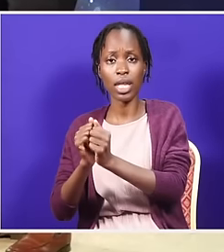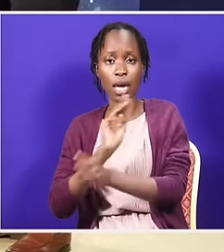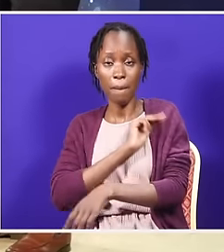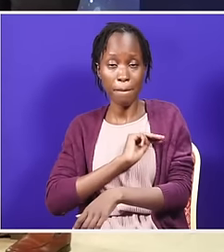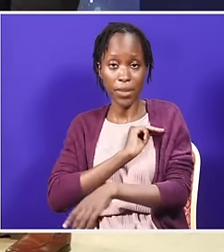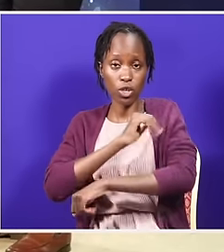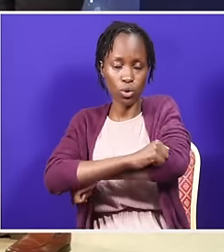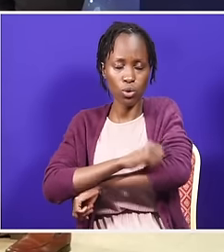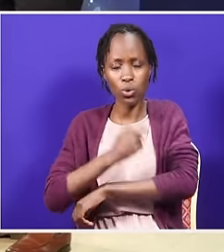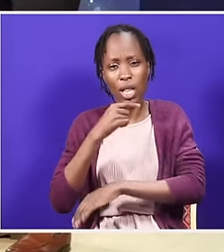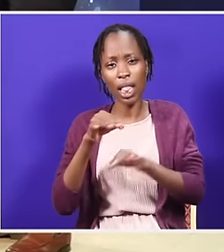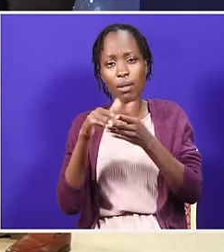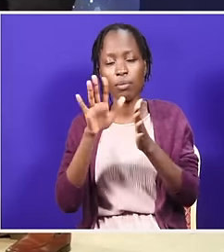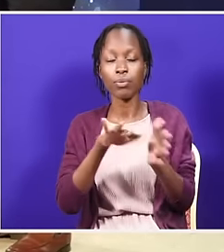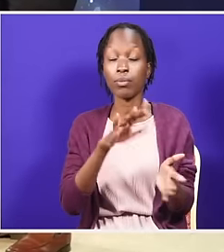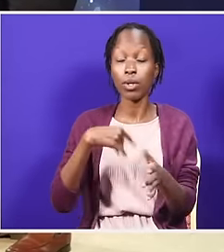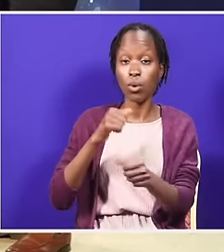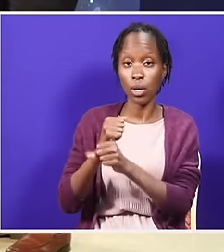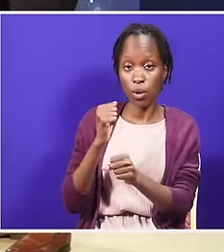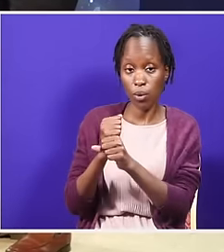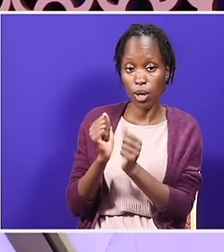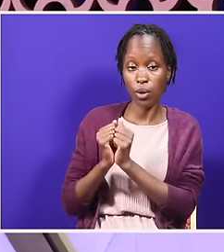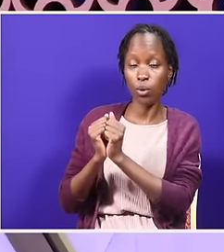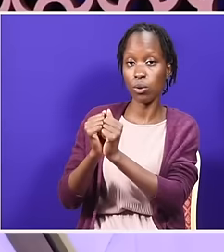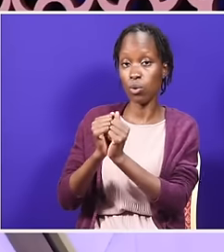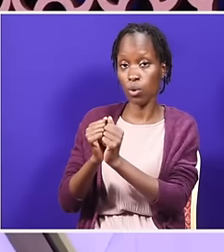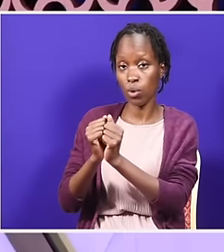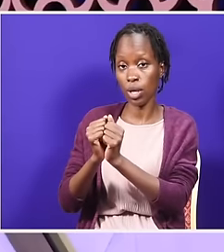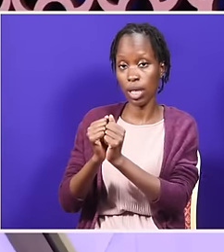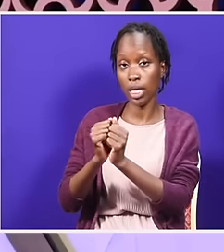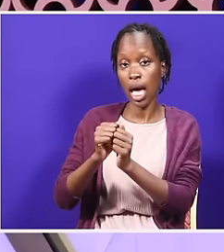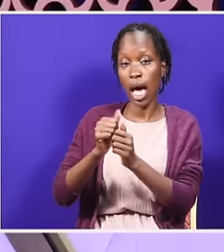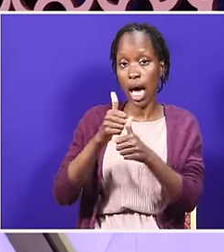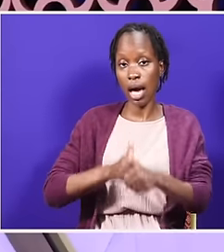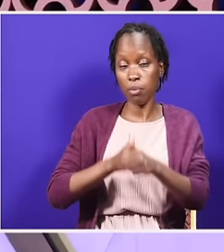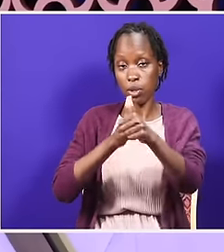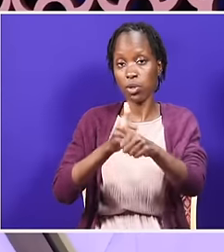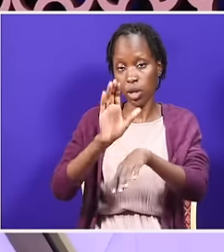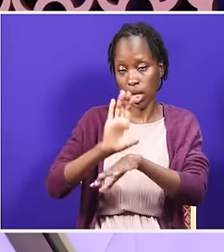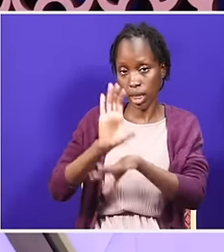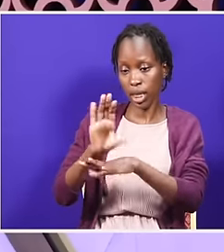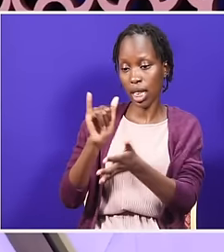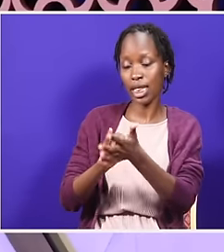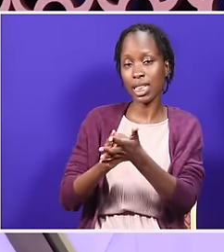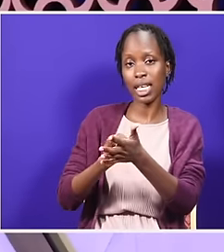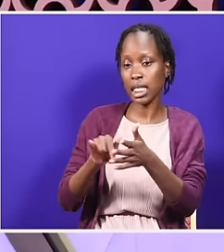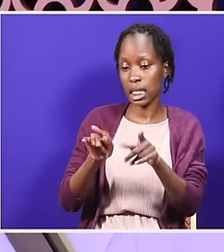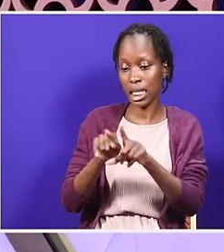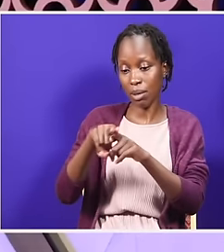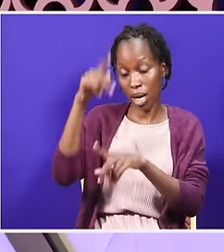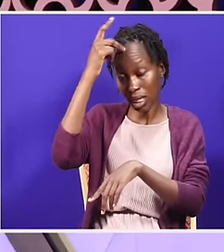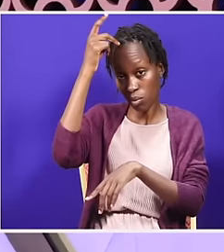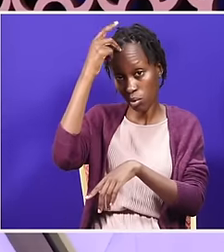that work and the ministry. So we work with the Apostolic Church. Yes. The Apostolic Church is the Pentecostal church